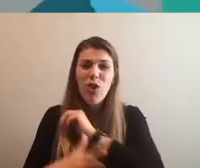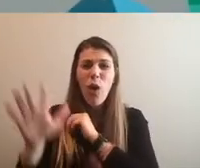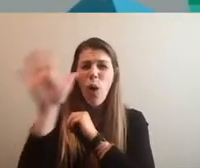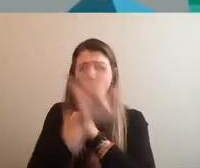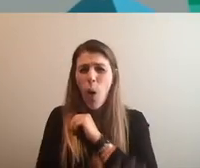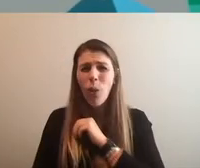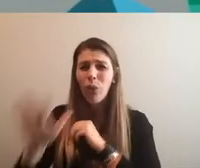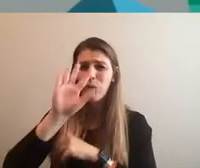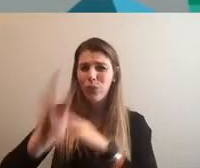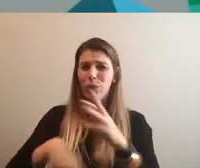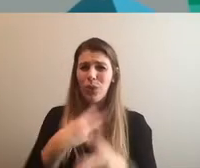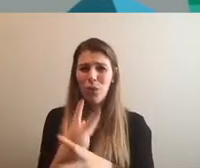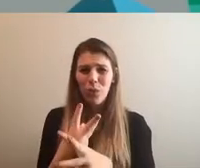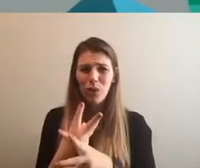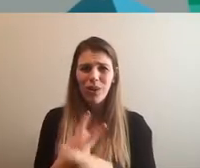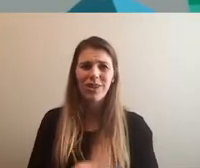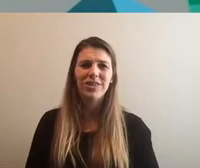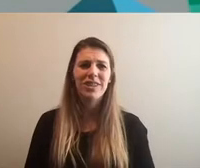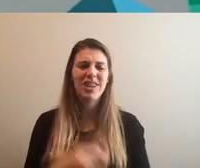the world.